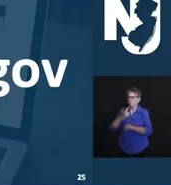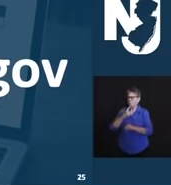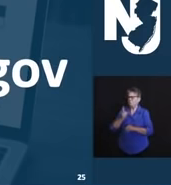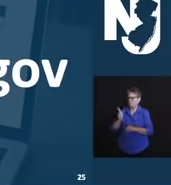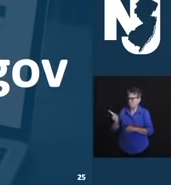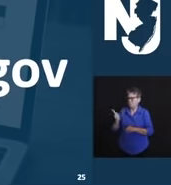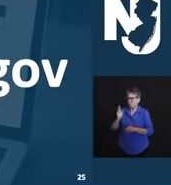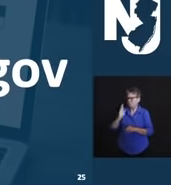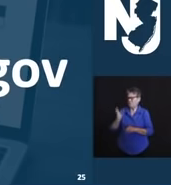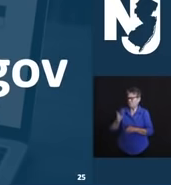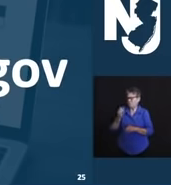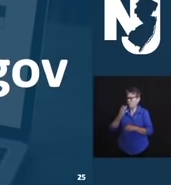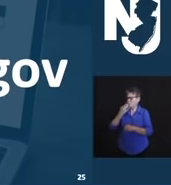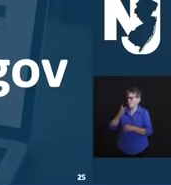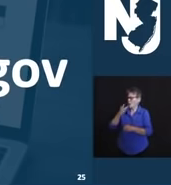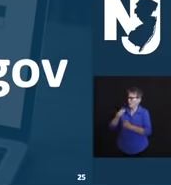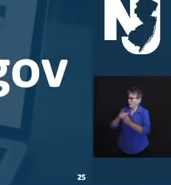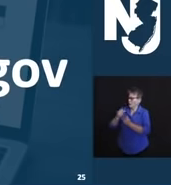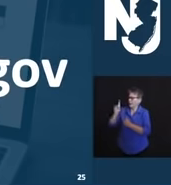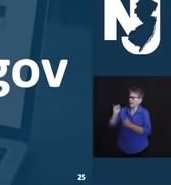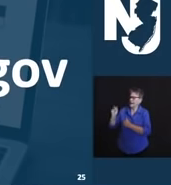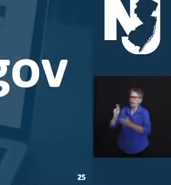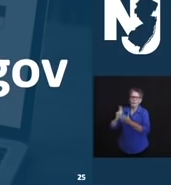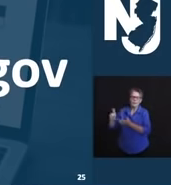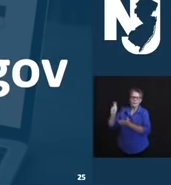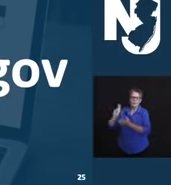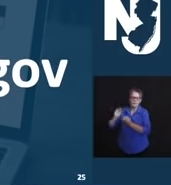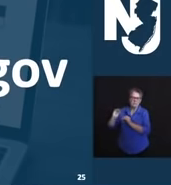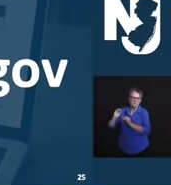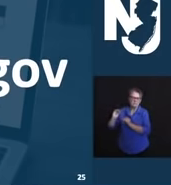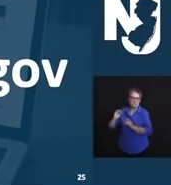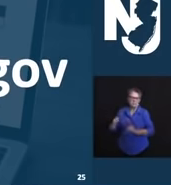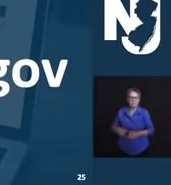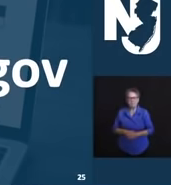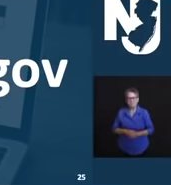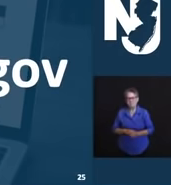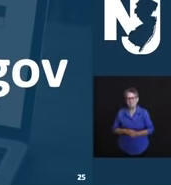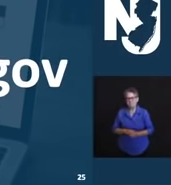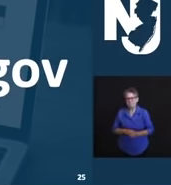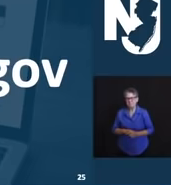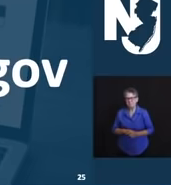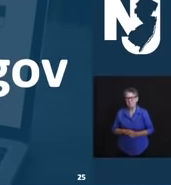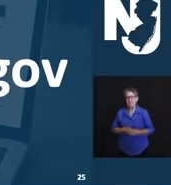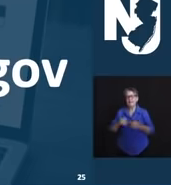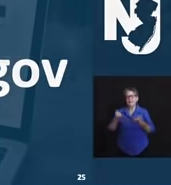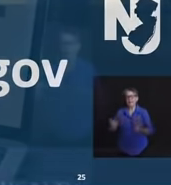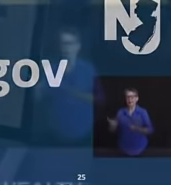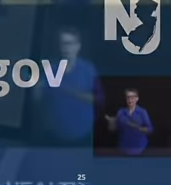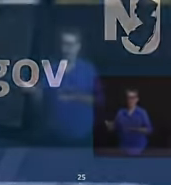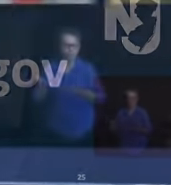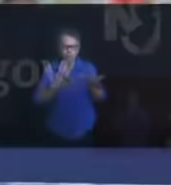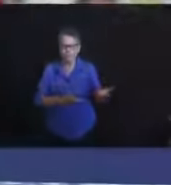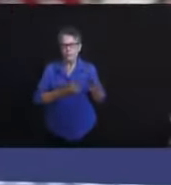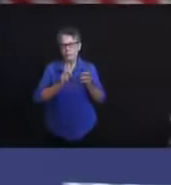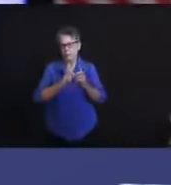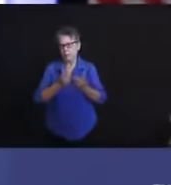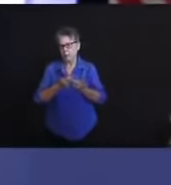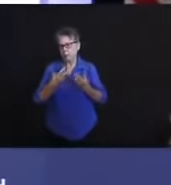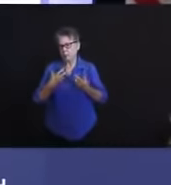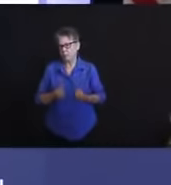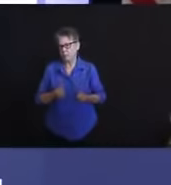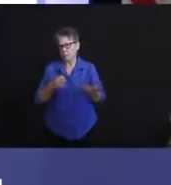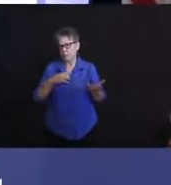help me welcome the woman who needs no introduction, the Commissioner of the Department of Health, Judy Persichilli. Thank you, Governor,